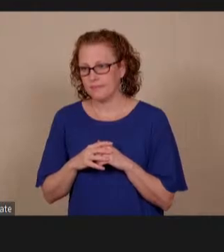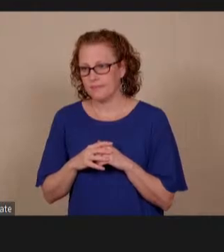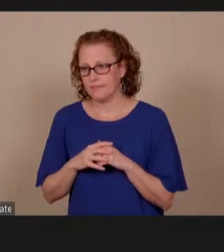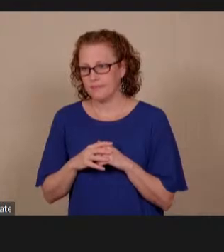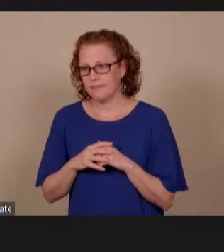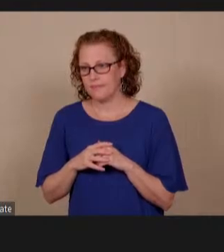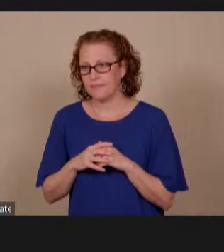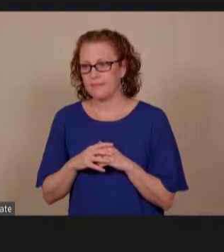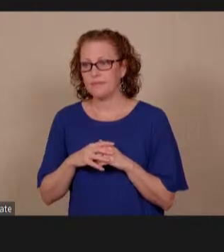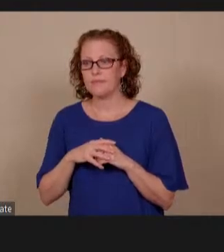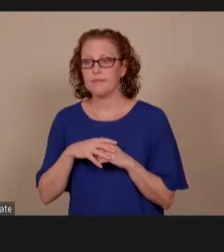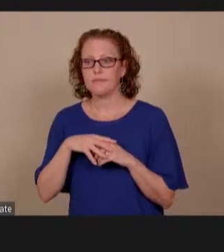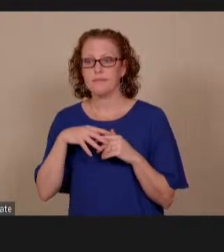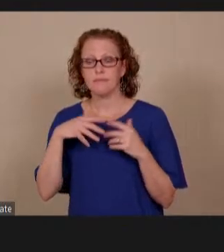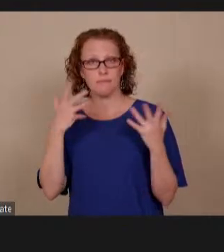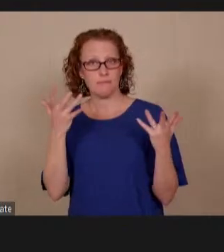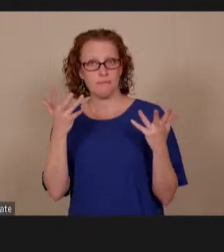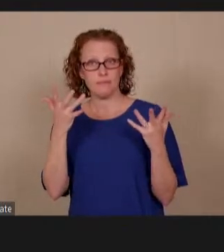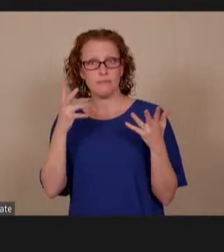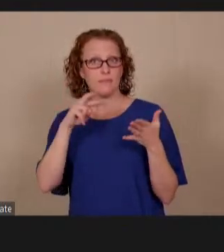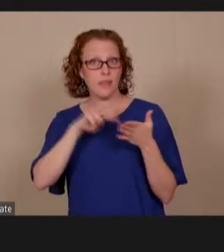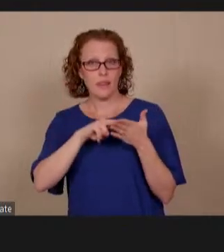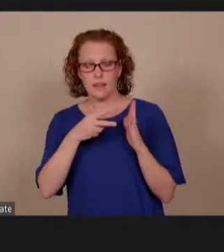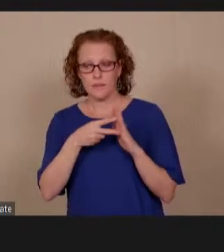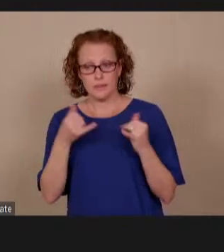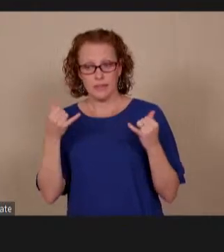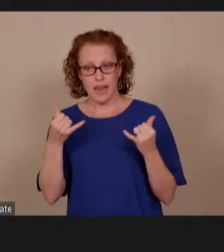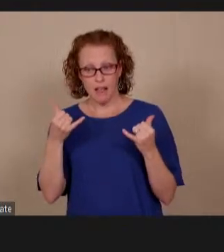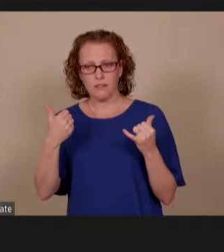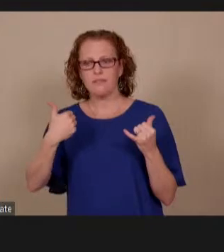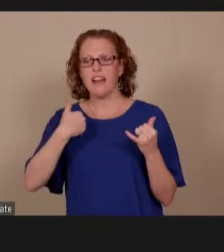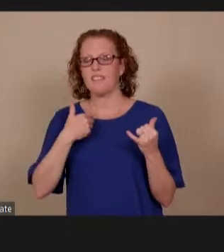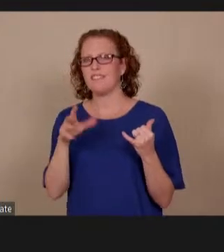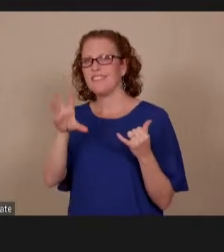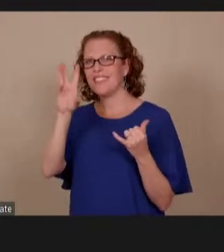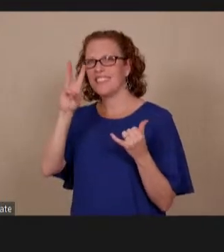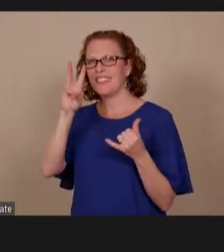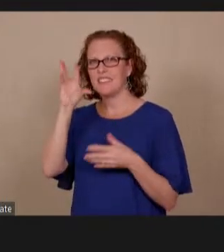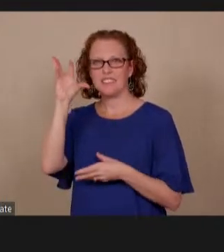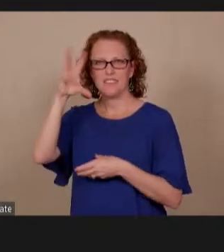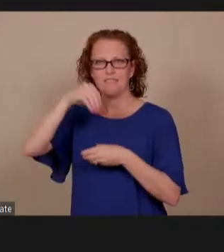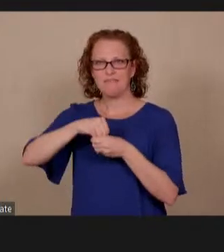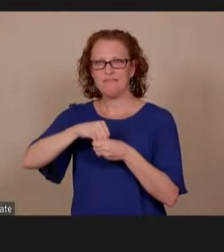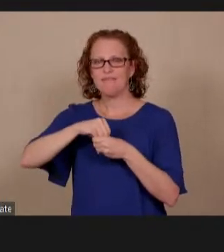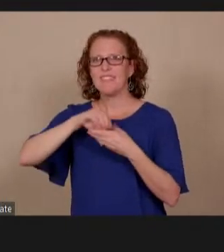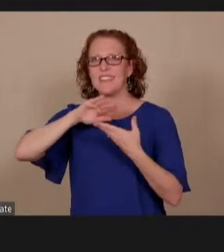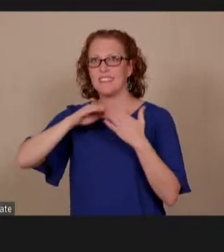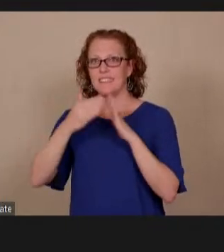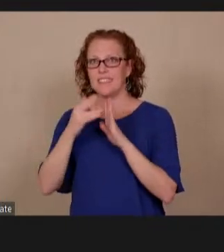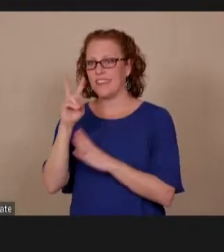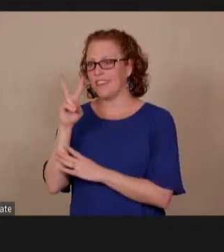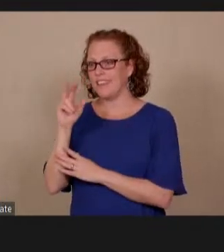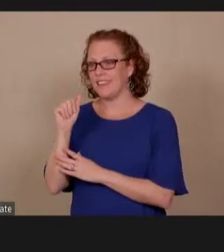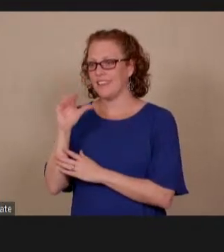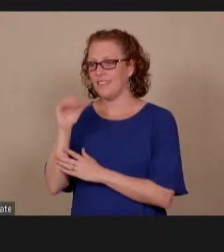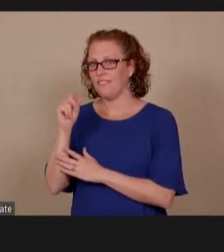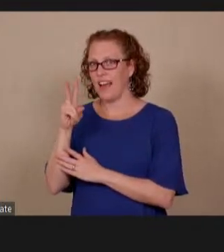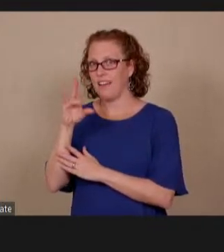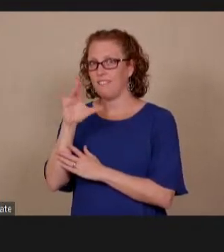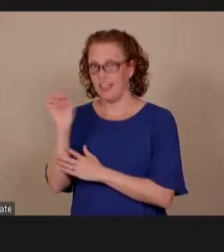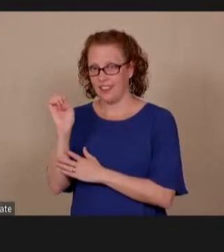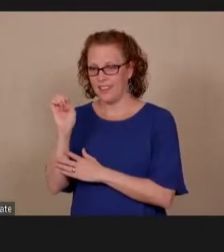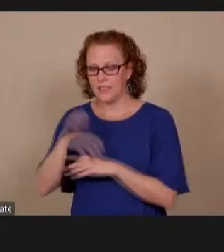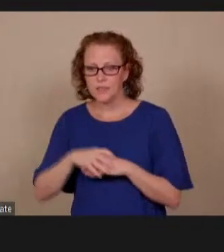So with that, there are 6 districts in the city with 1 council member representing each district. The